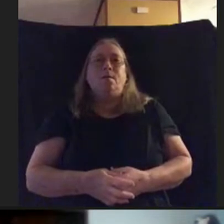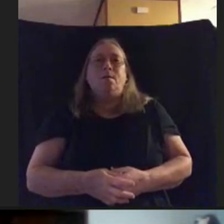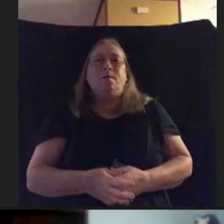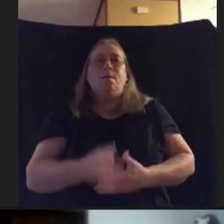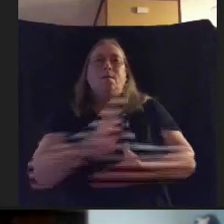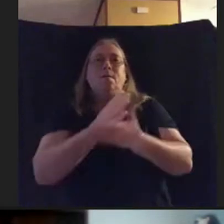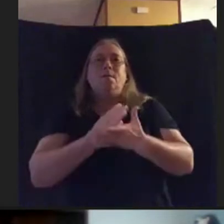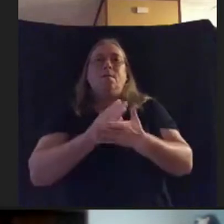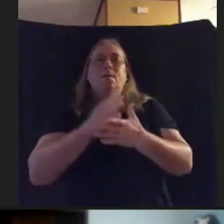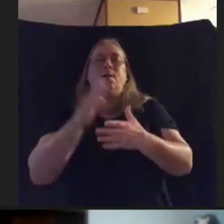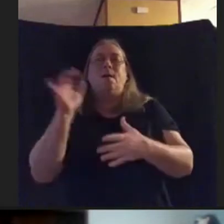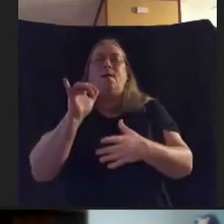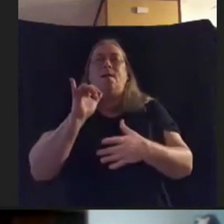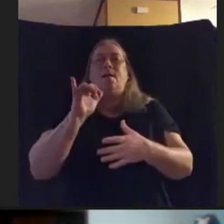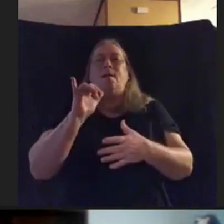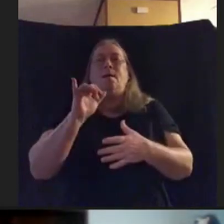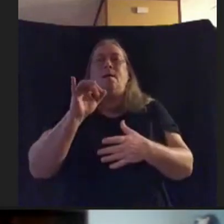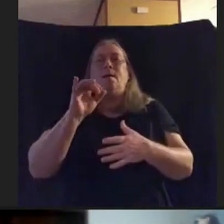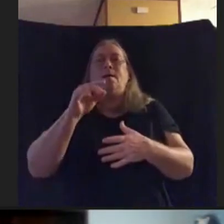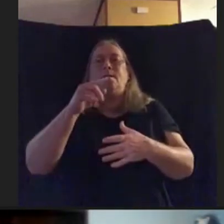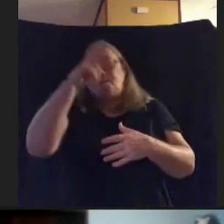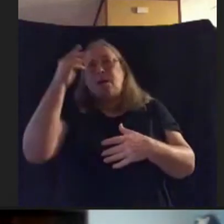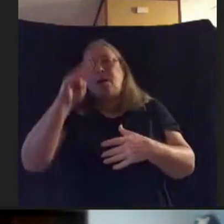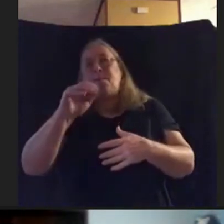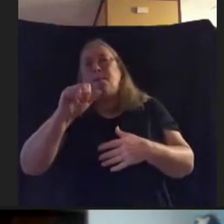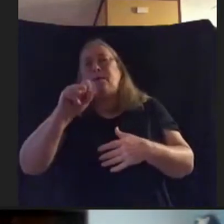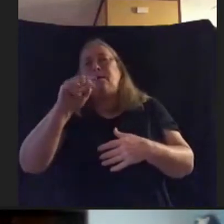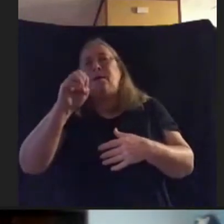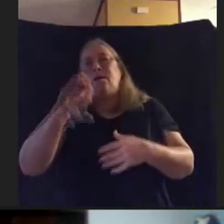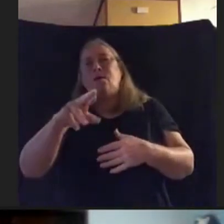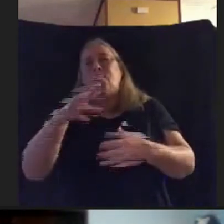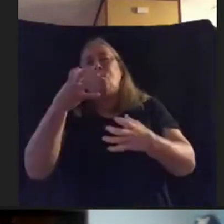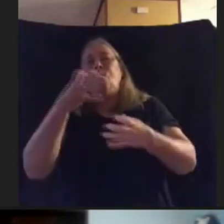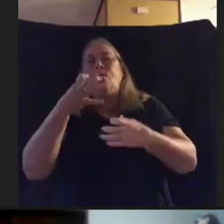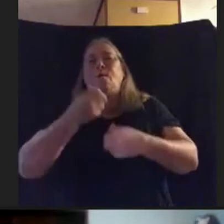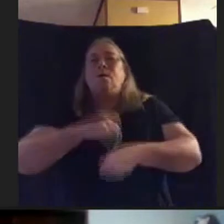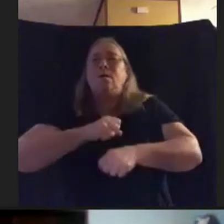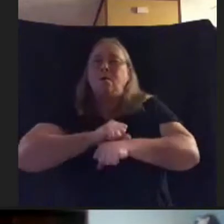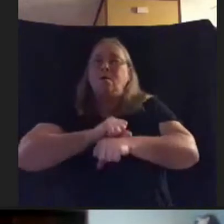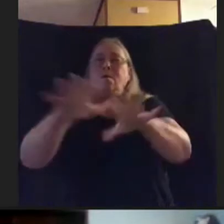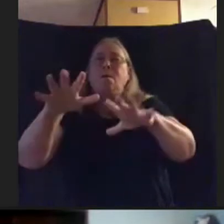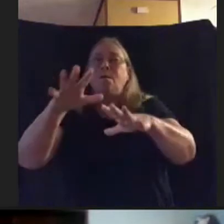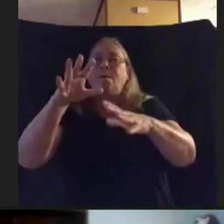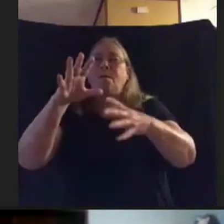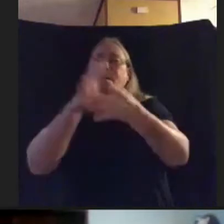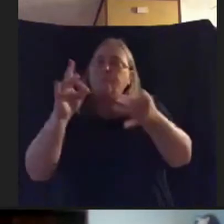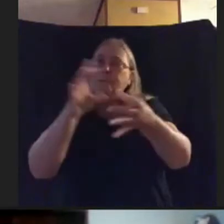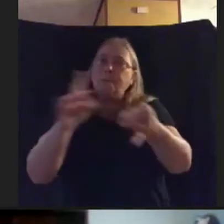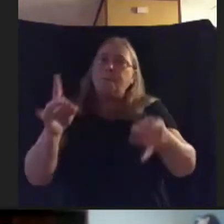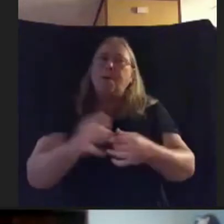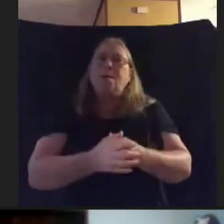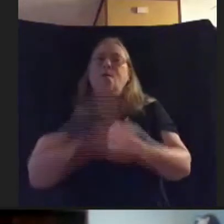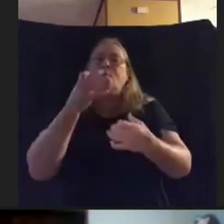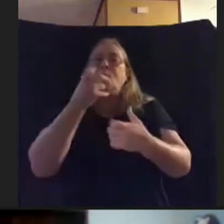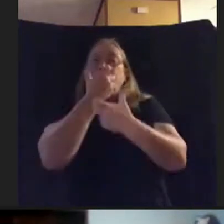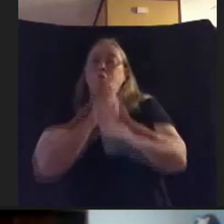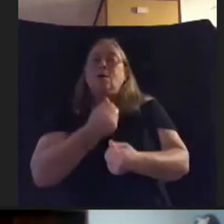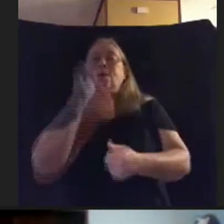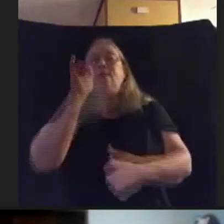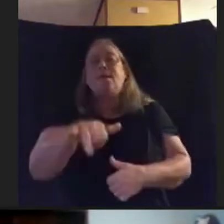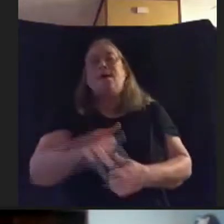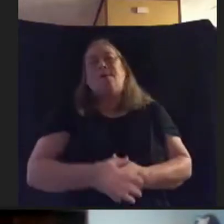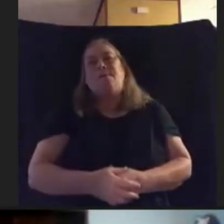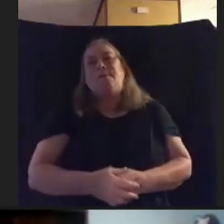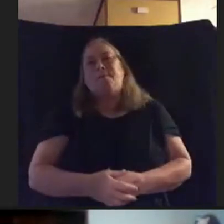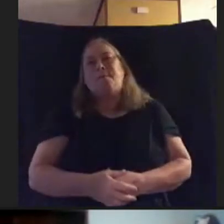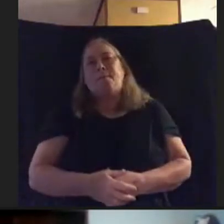Black pastors, trying to make sure that we can get better messages out. And so, building trust that way is one way to do it for sure. And that's